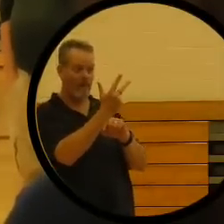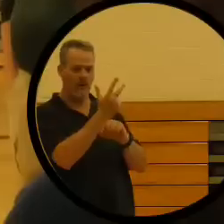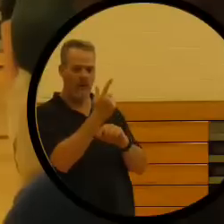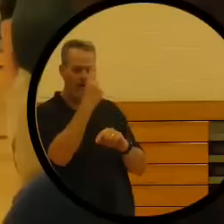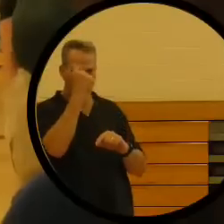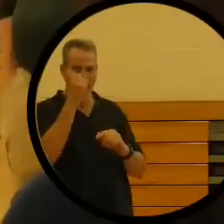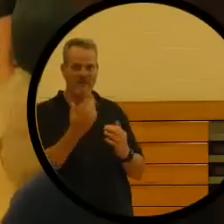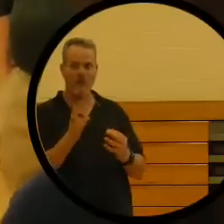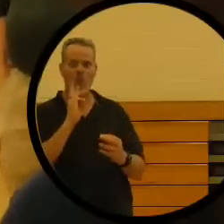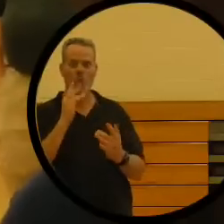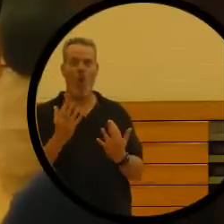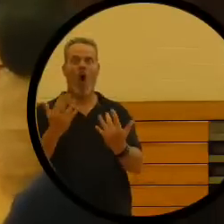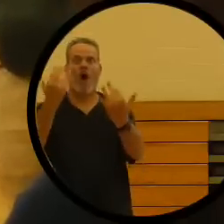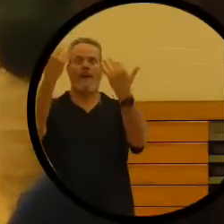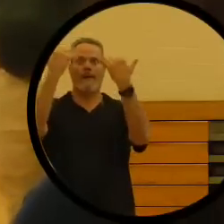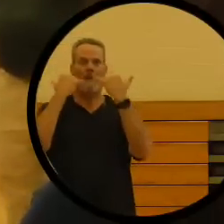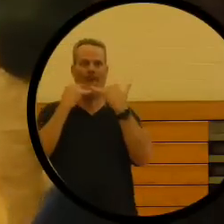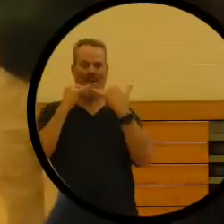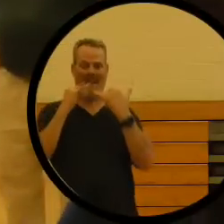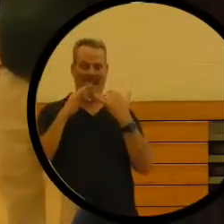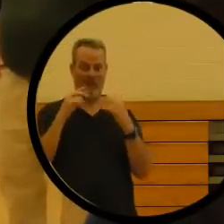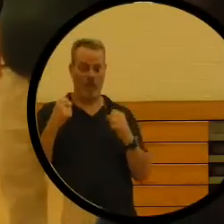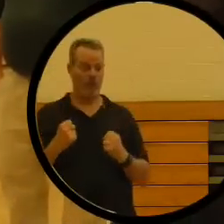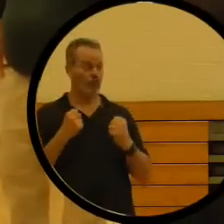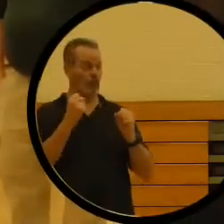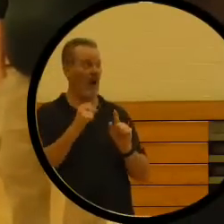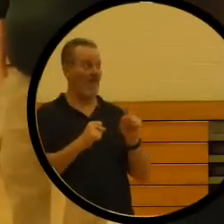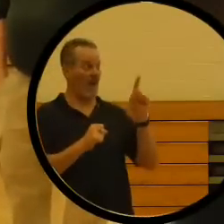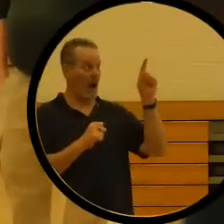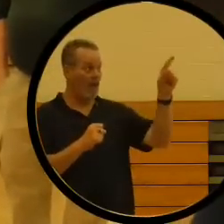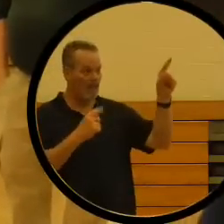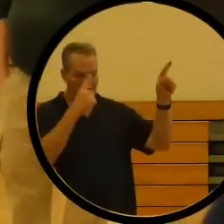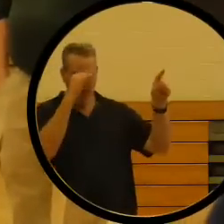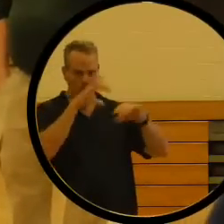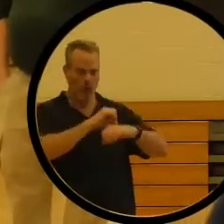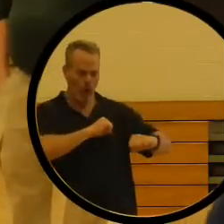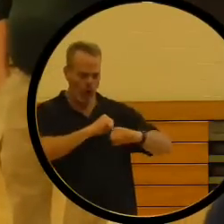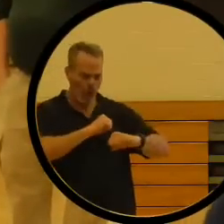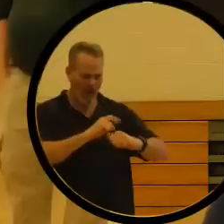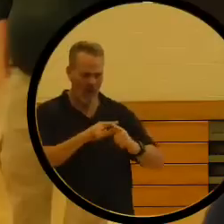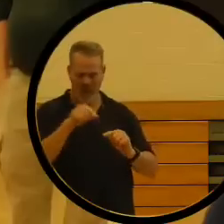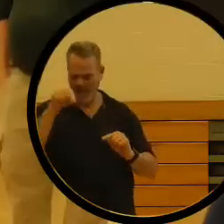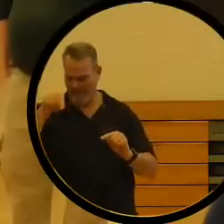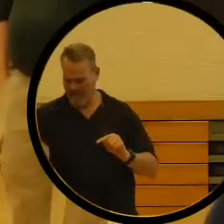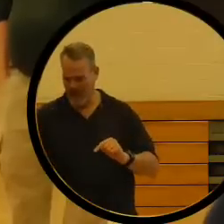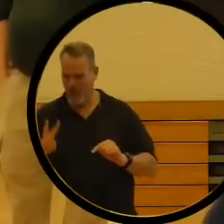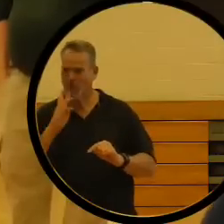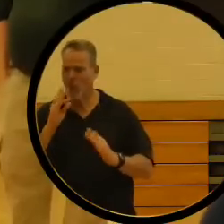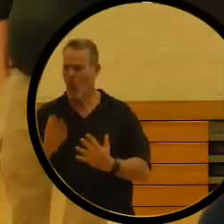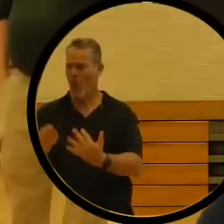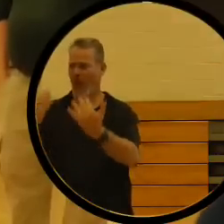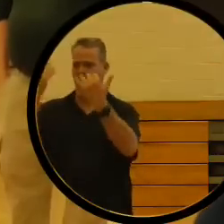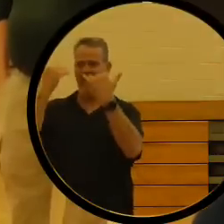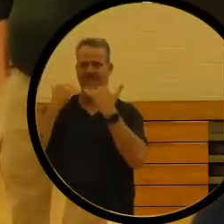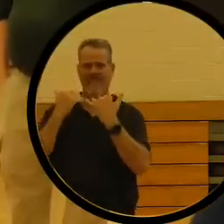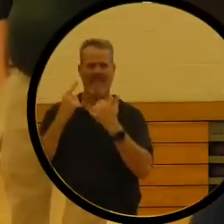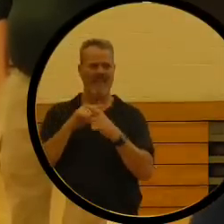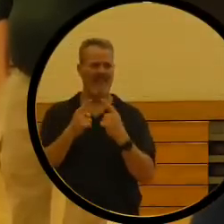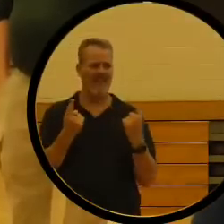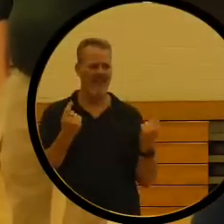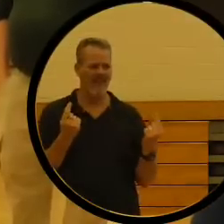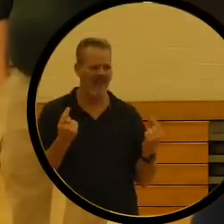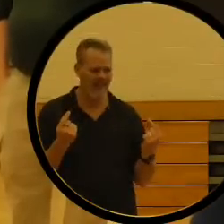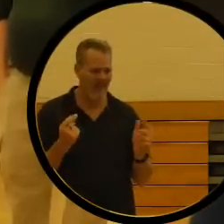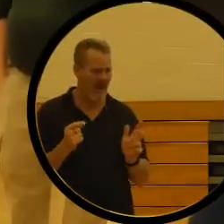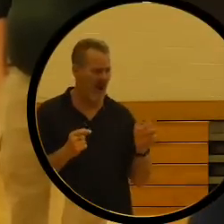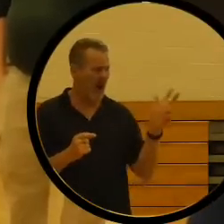up to evacuate and there could be an earthquake, because that could also be triggered from a volcano from an earthquake, right? So it's like, do you